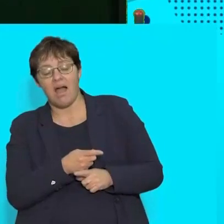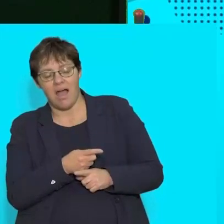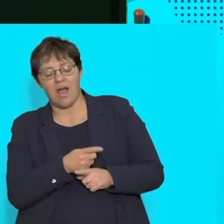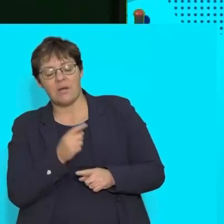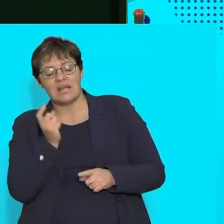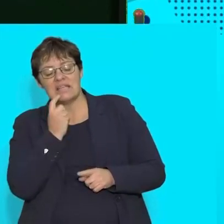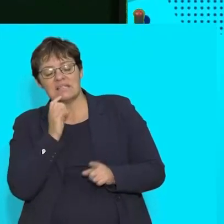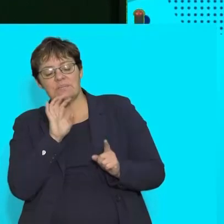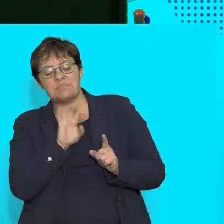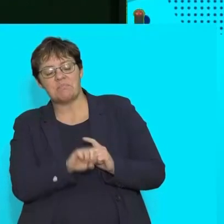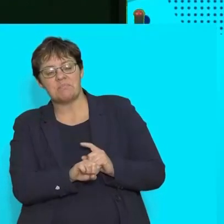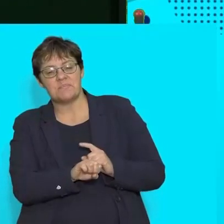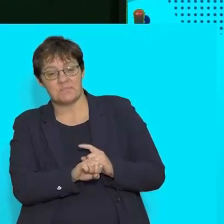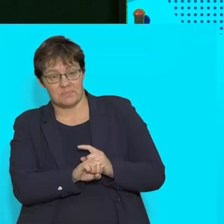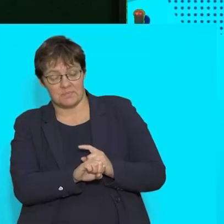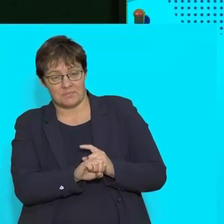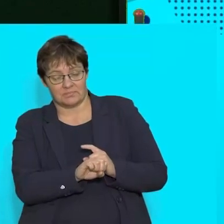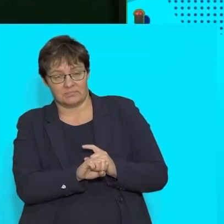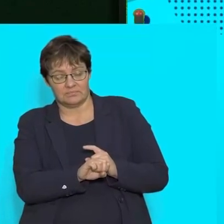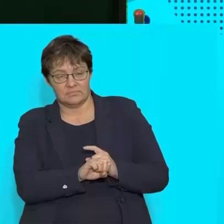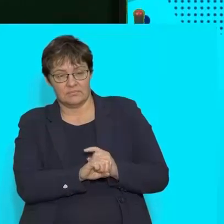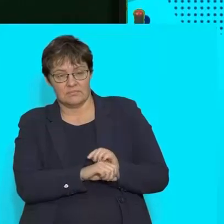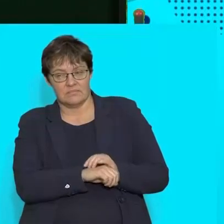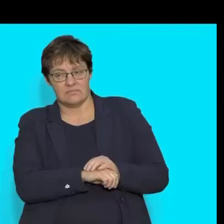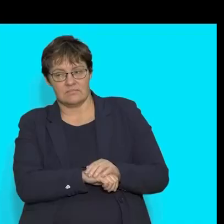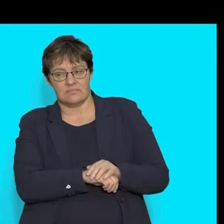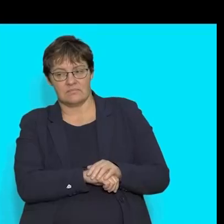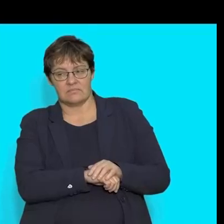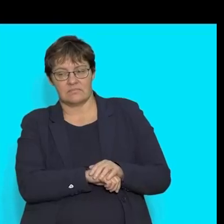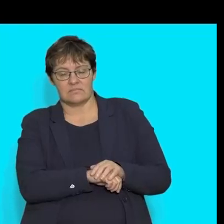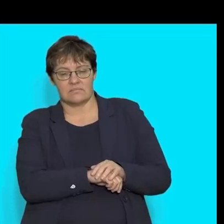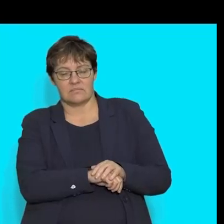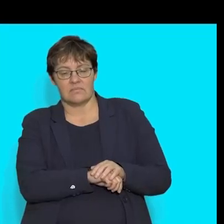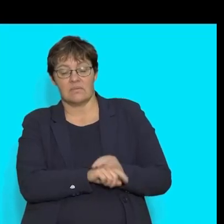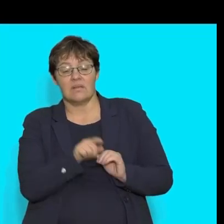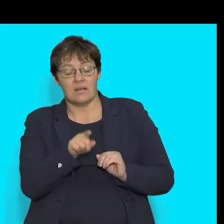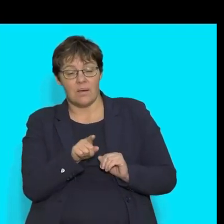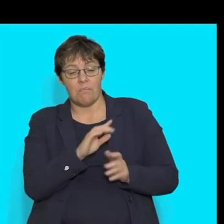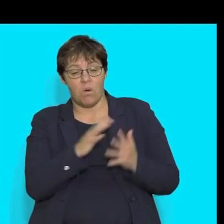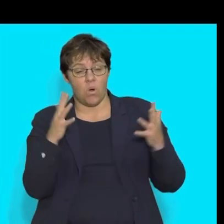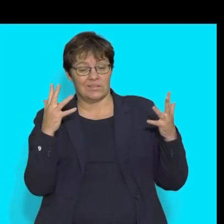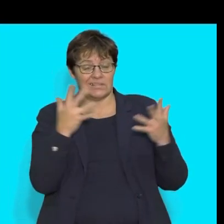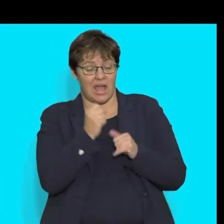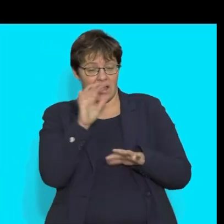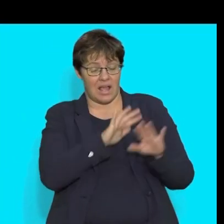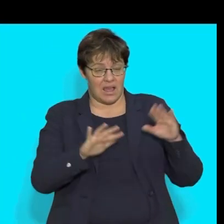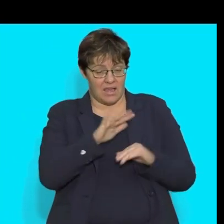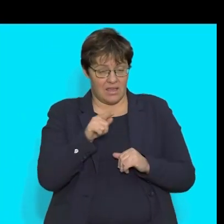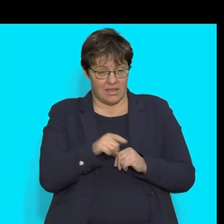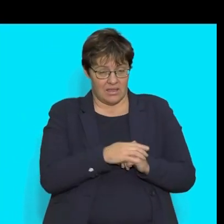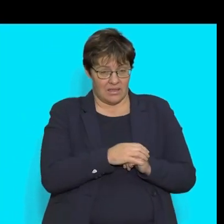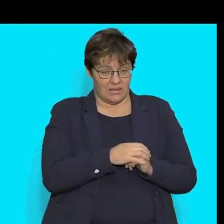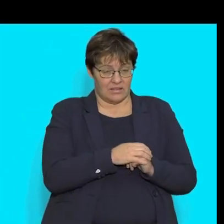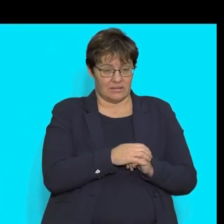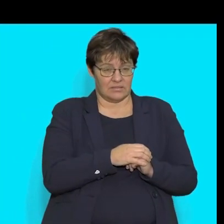night are more likely to be seen by the owls. So we'll find that the individuals that have a darker color, in